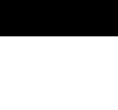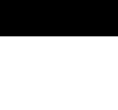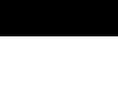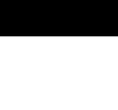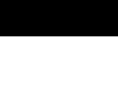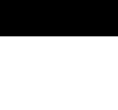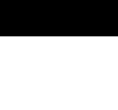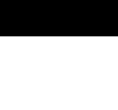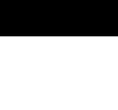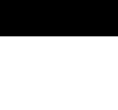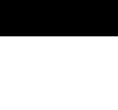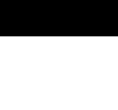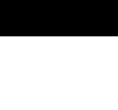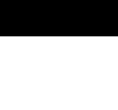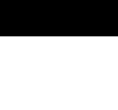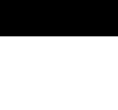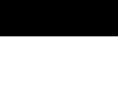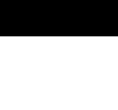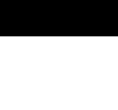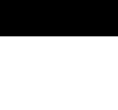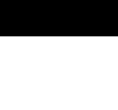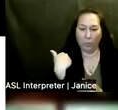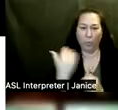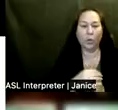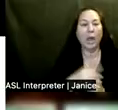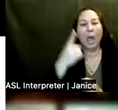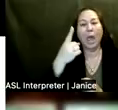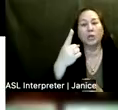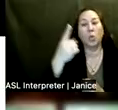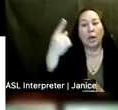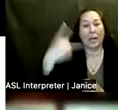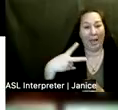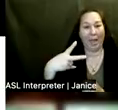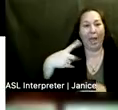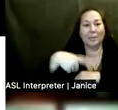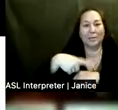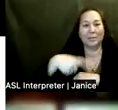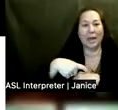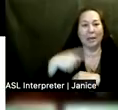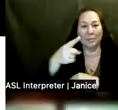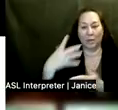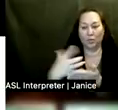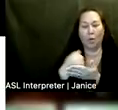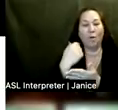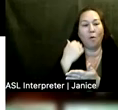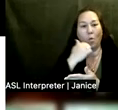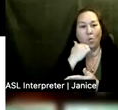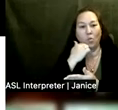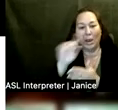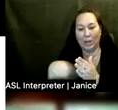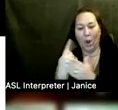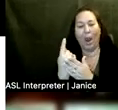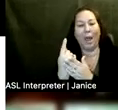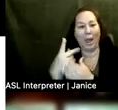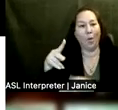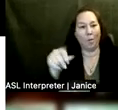is, as Cindy said, it's 1.5 times the regular rate that an employee earns for all hours worked over